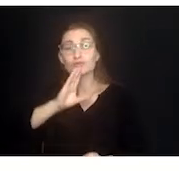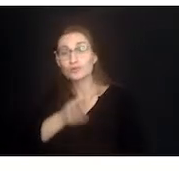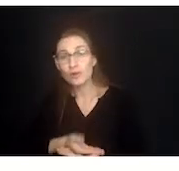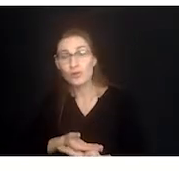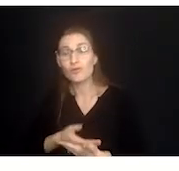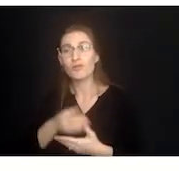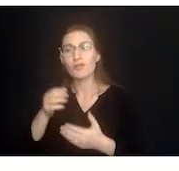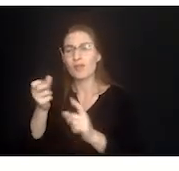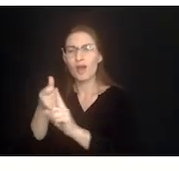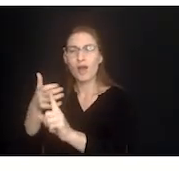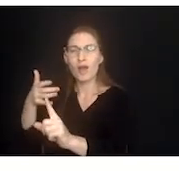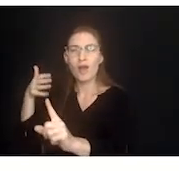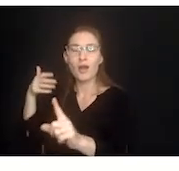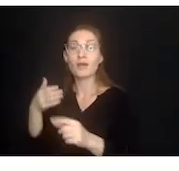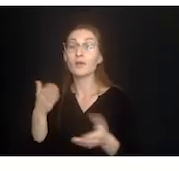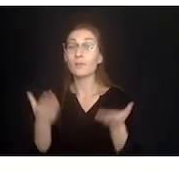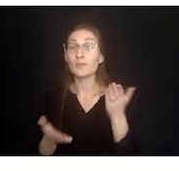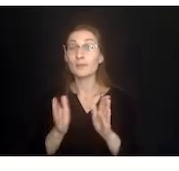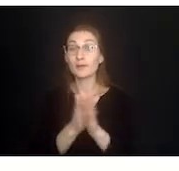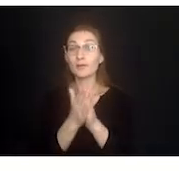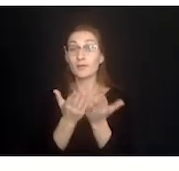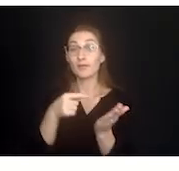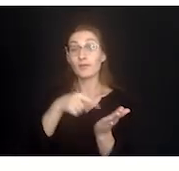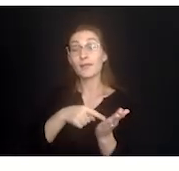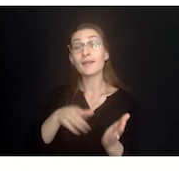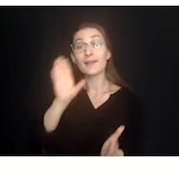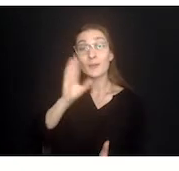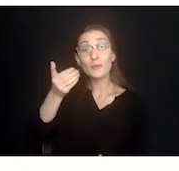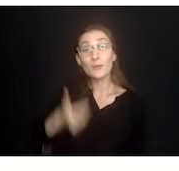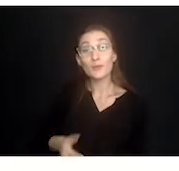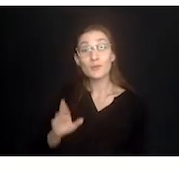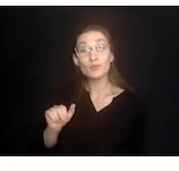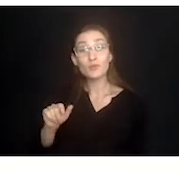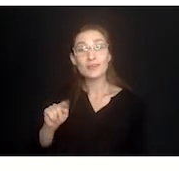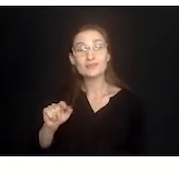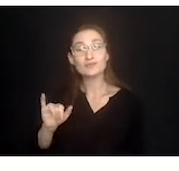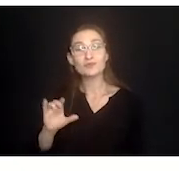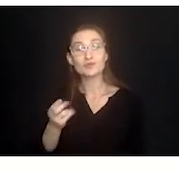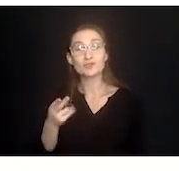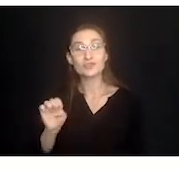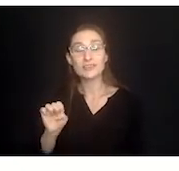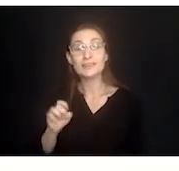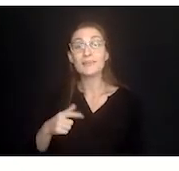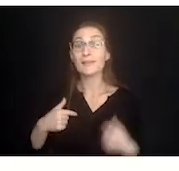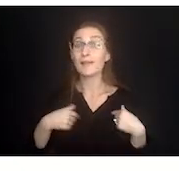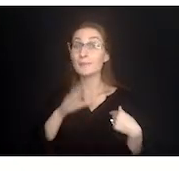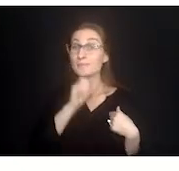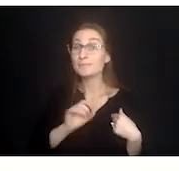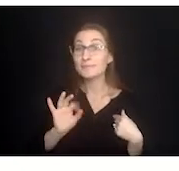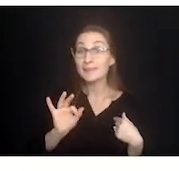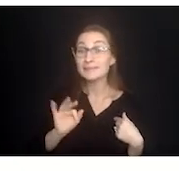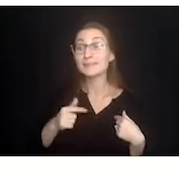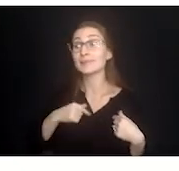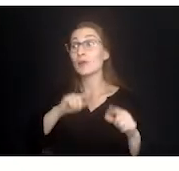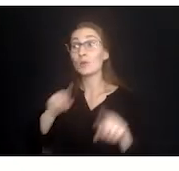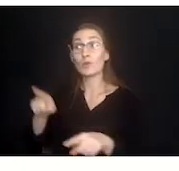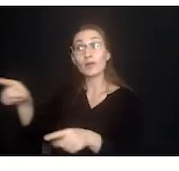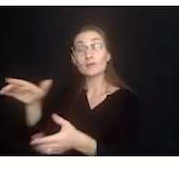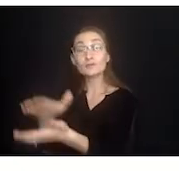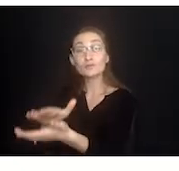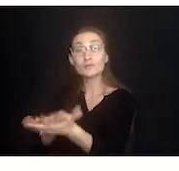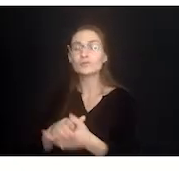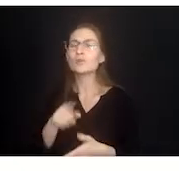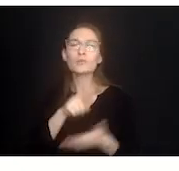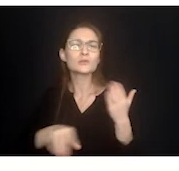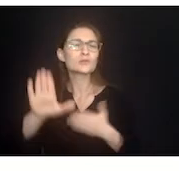with them being able to introduce. So one side may say, "Hi, my name is Richie. I'm 19. I go to this school. I